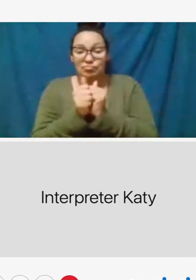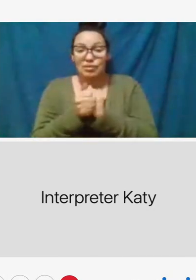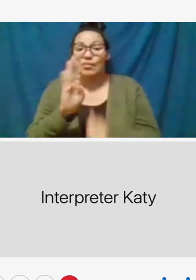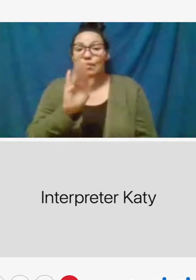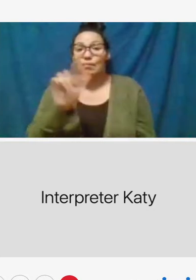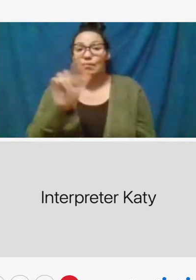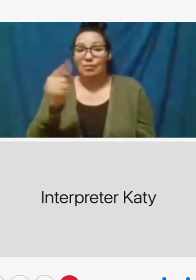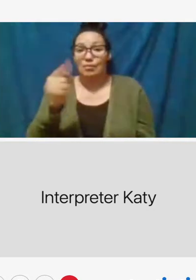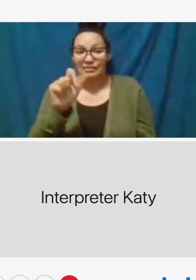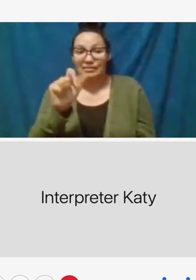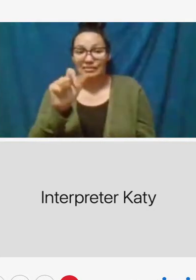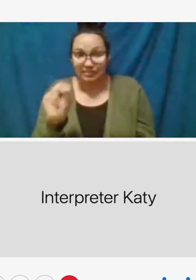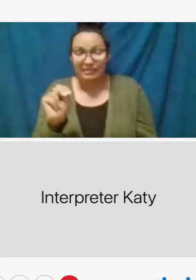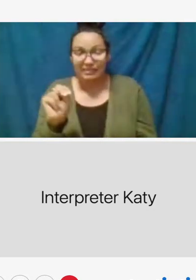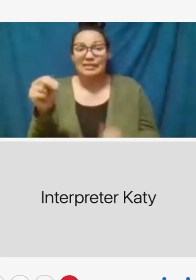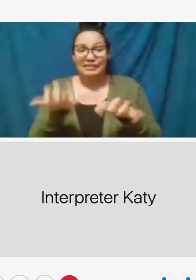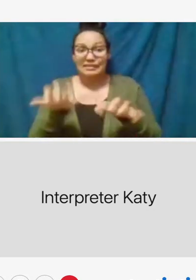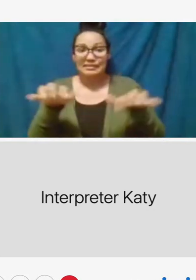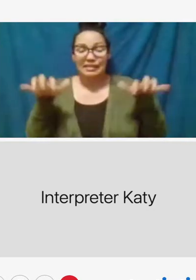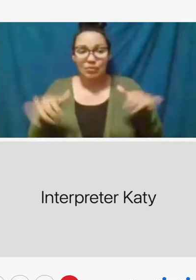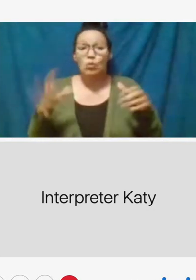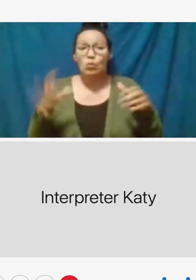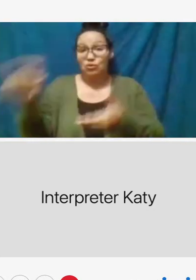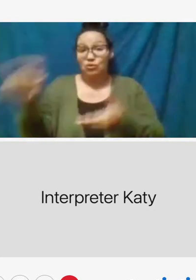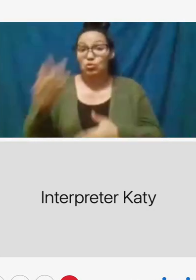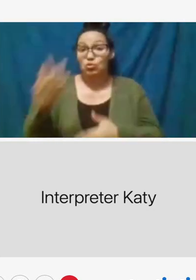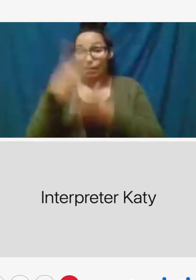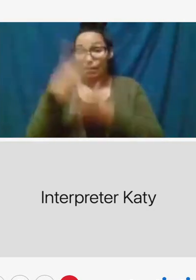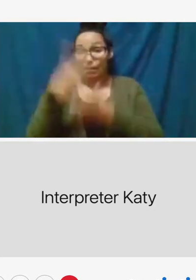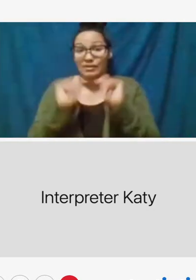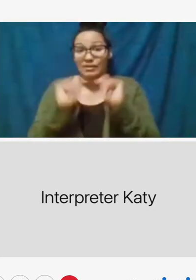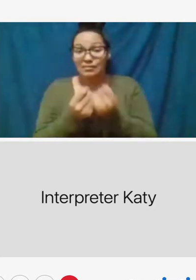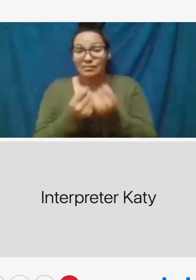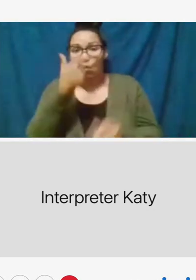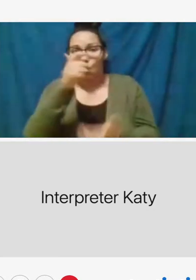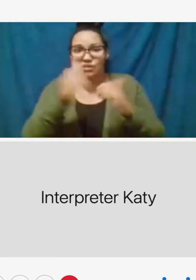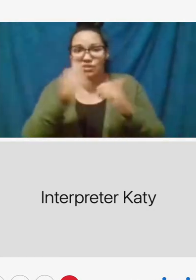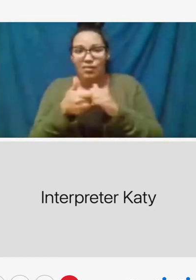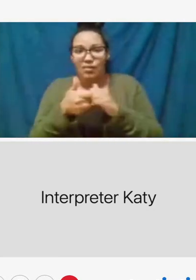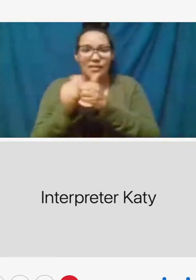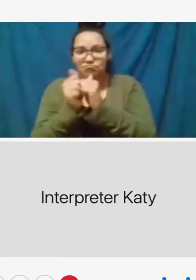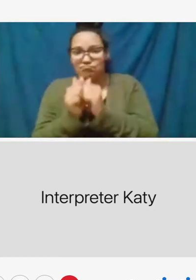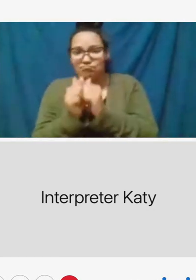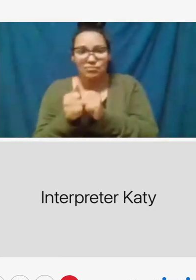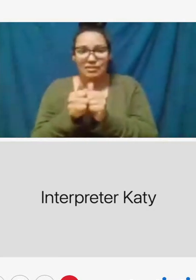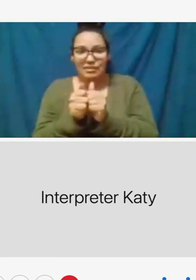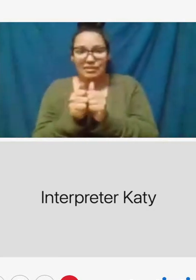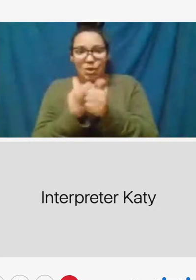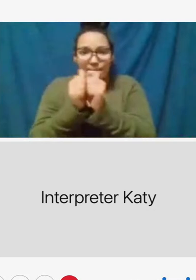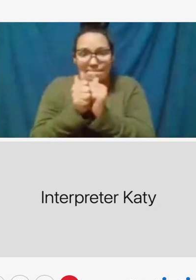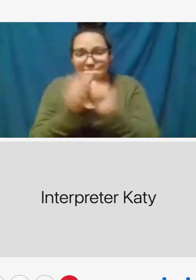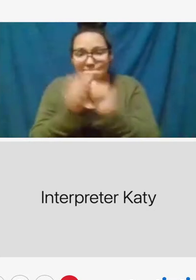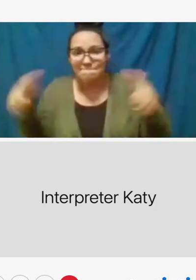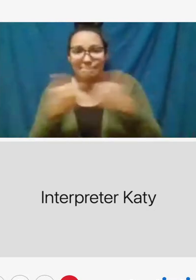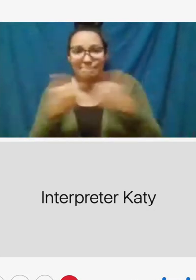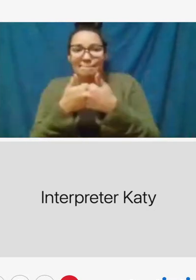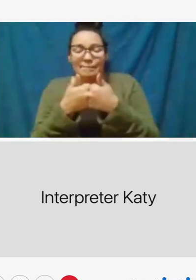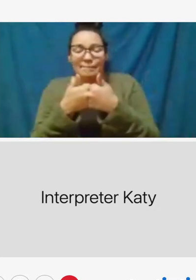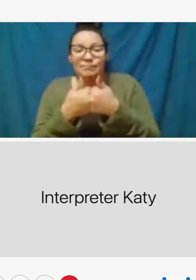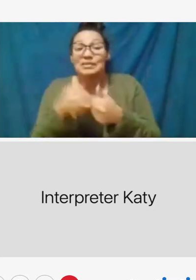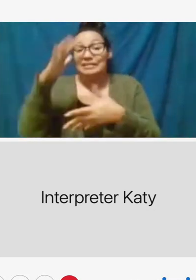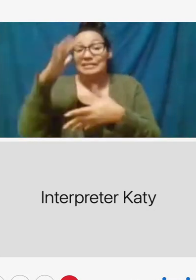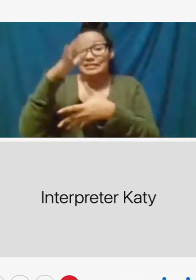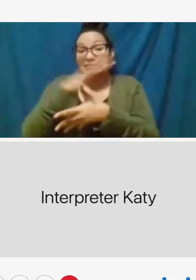introduced both teams at lunch and watched as they faced off in a series of competitive challenges seniors ended up winning the game